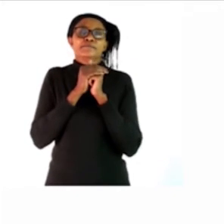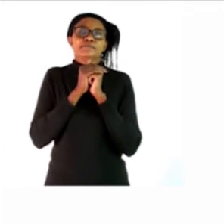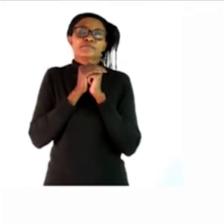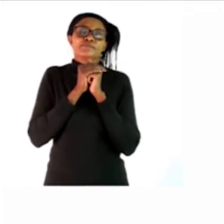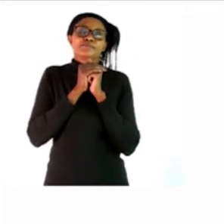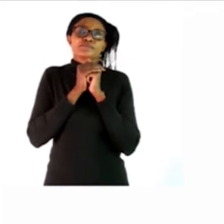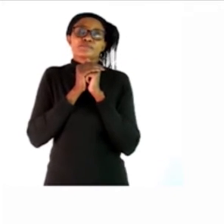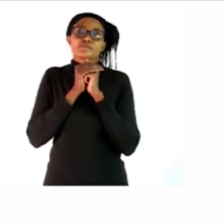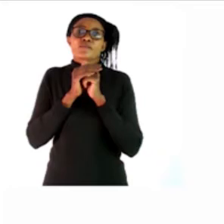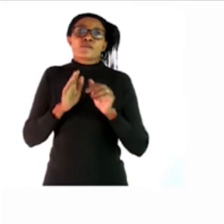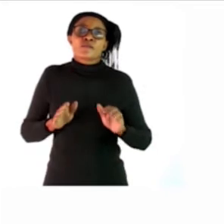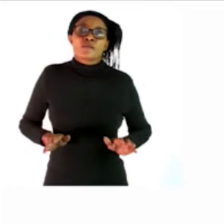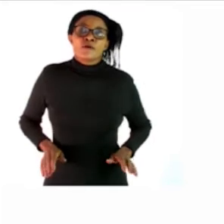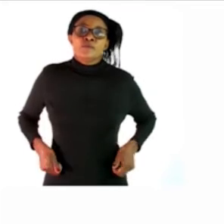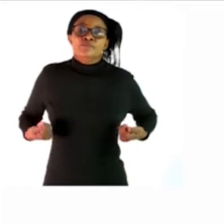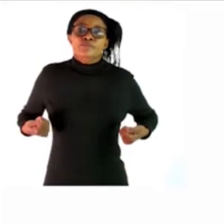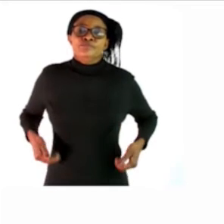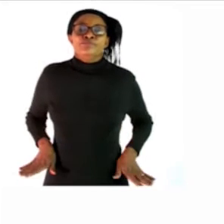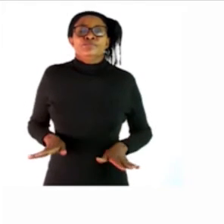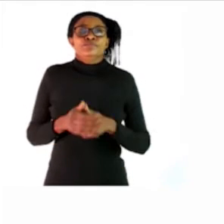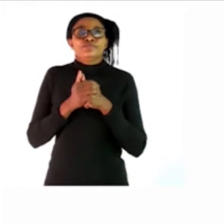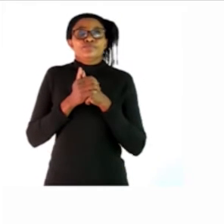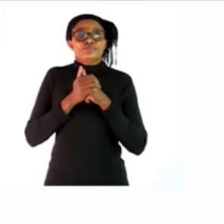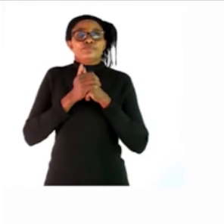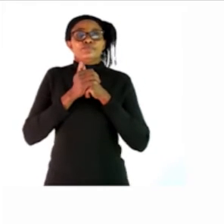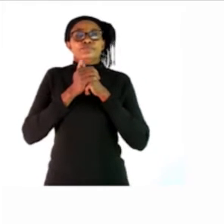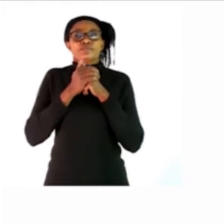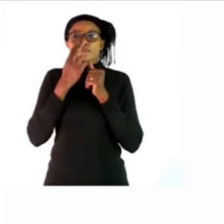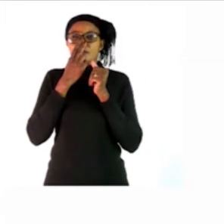So boys and girls, can you see that there is a solid H?